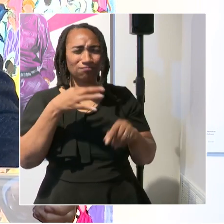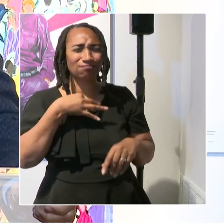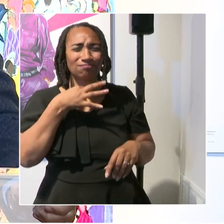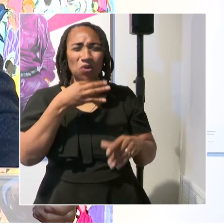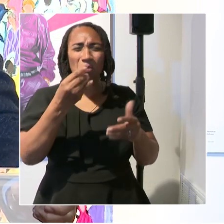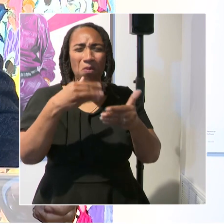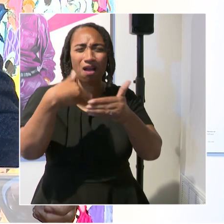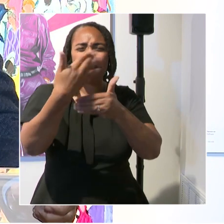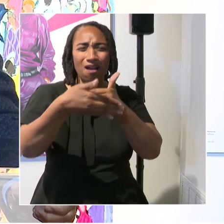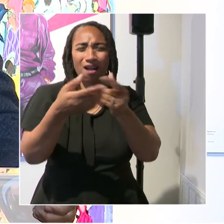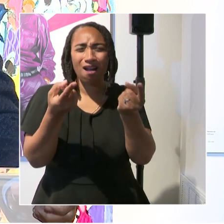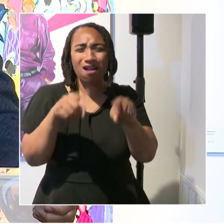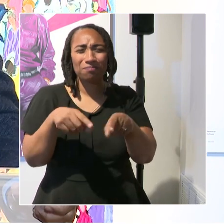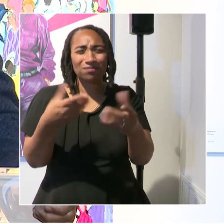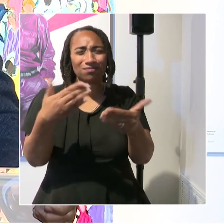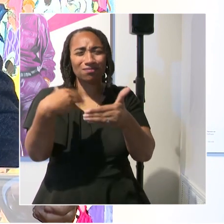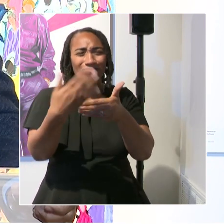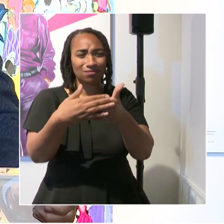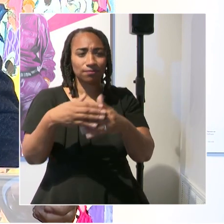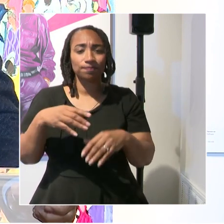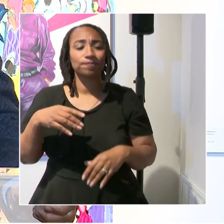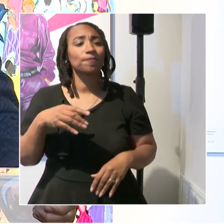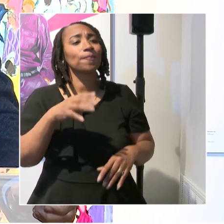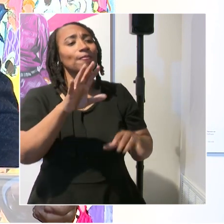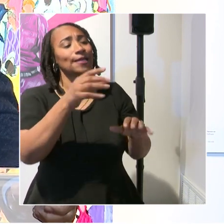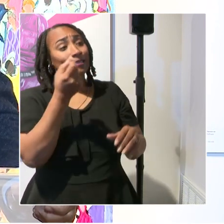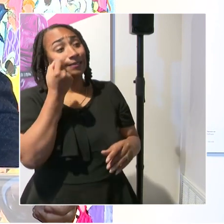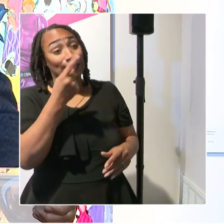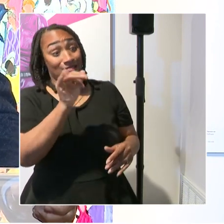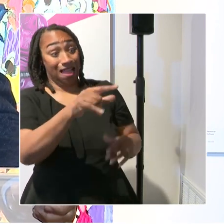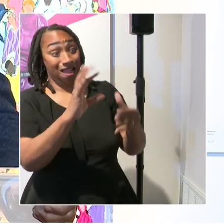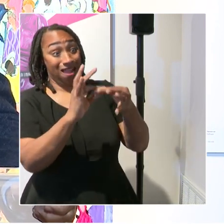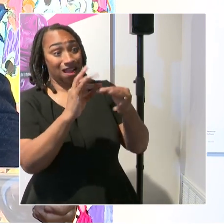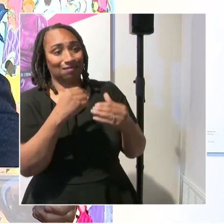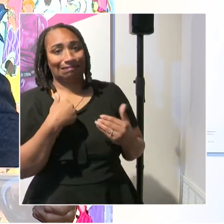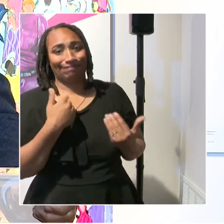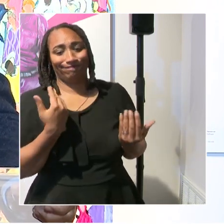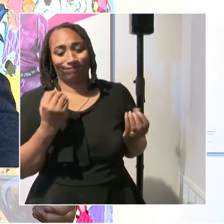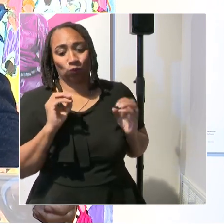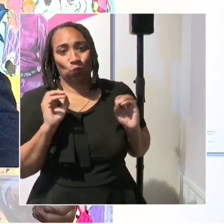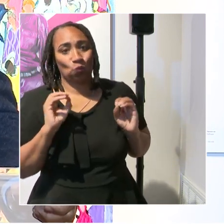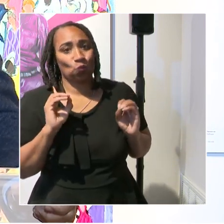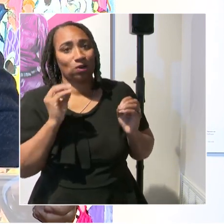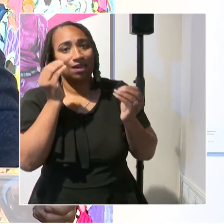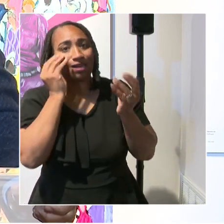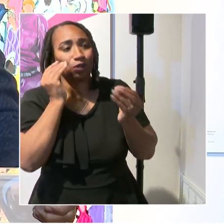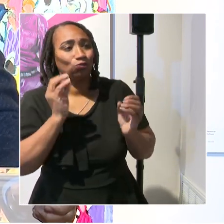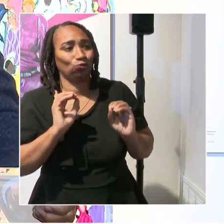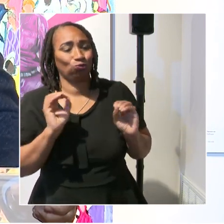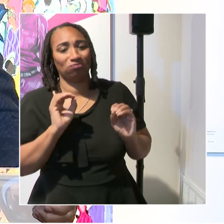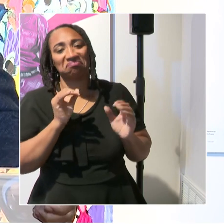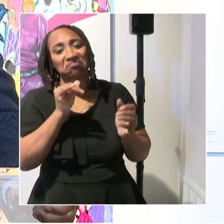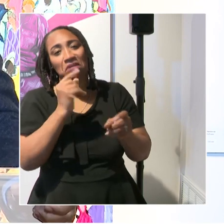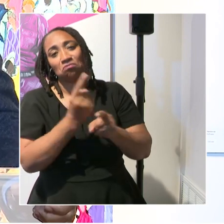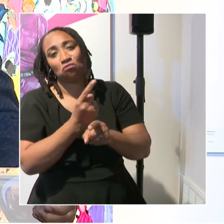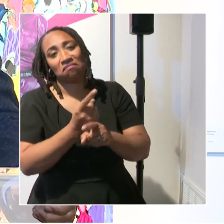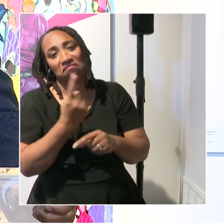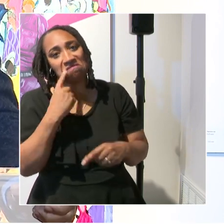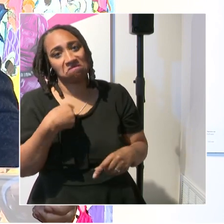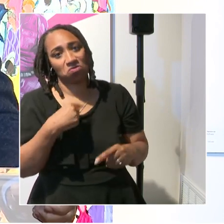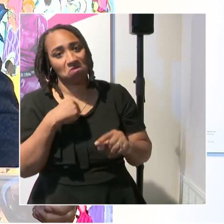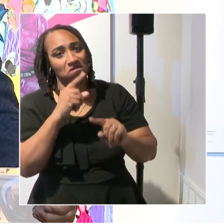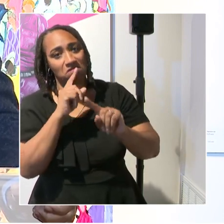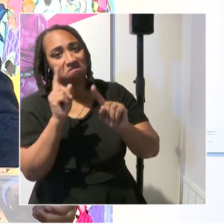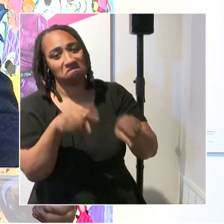like to engage in that conversation, I don't think it's appropriate for me to have that conversation right now, only because the process has not